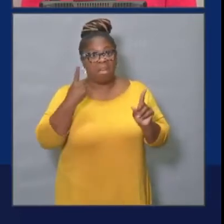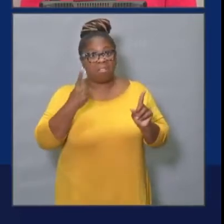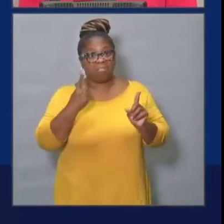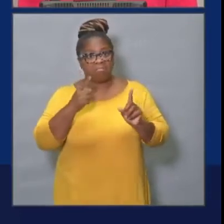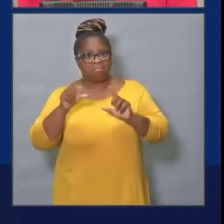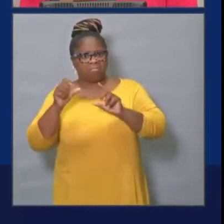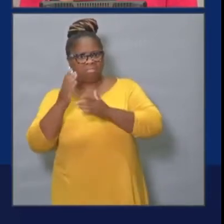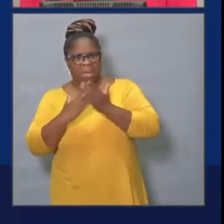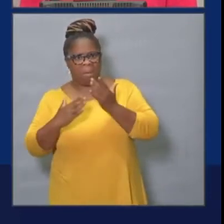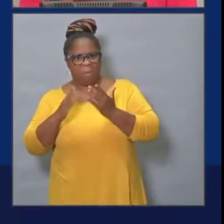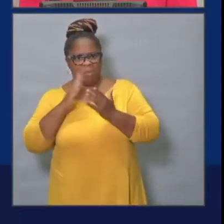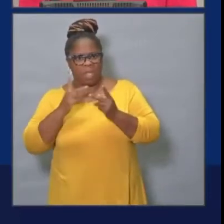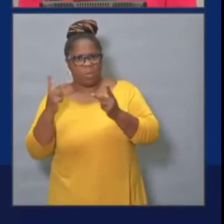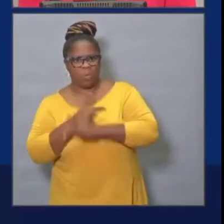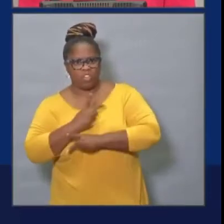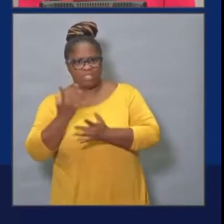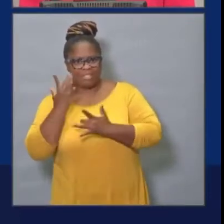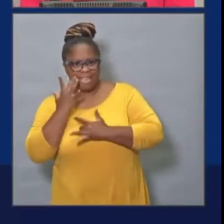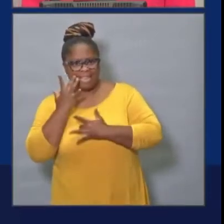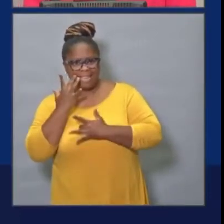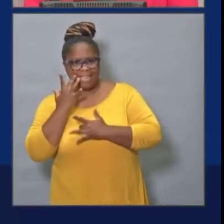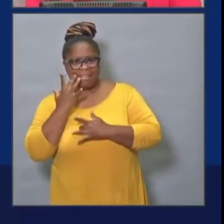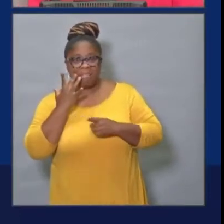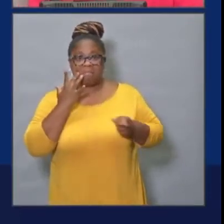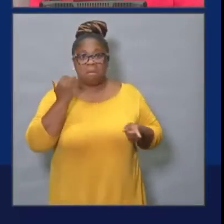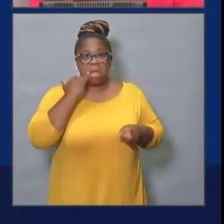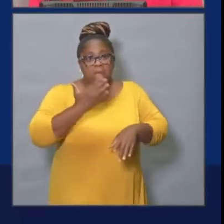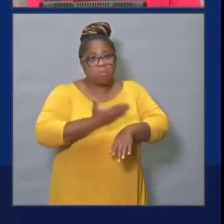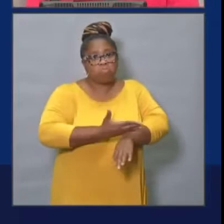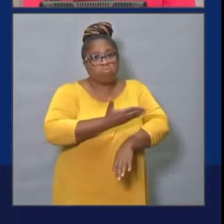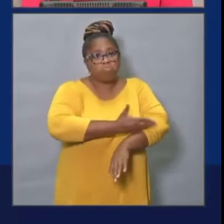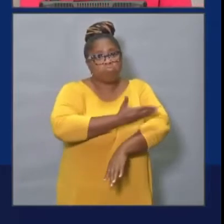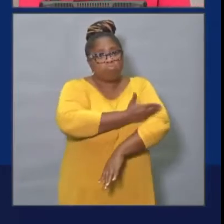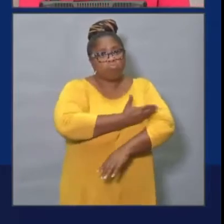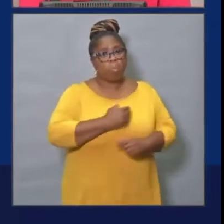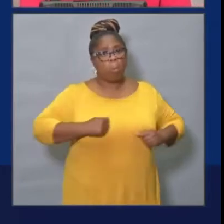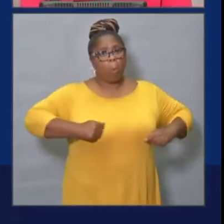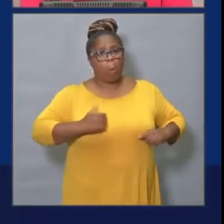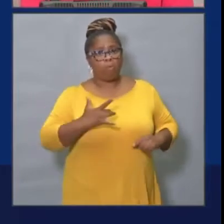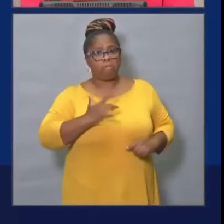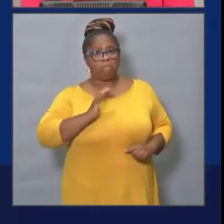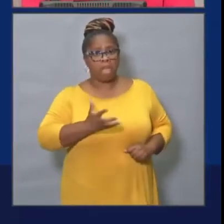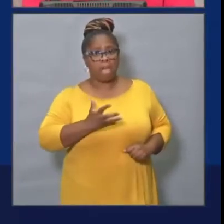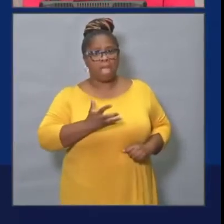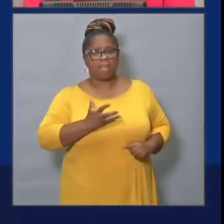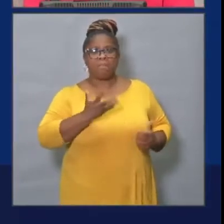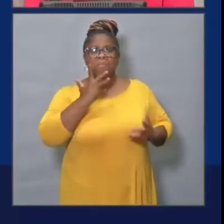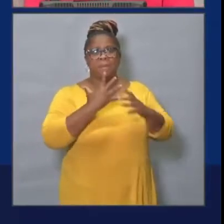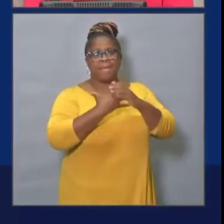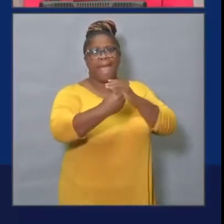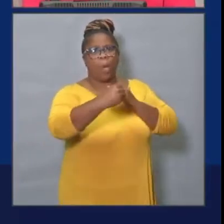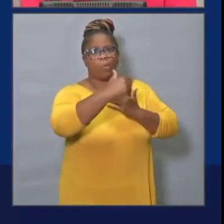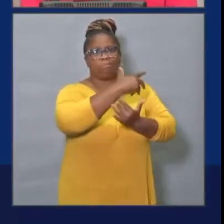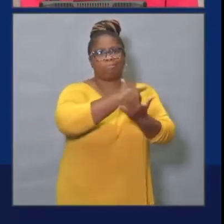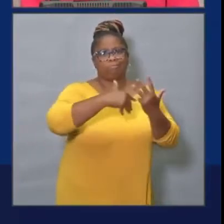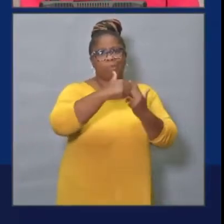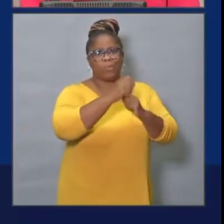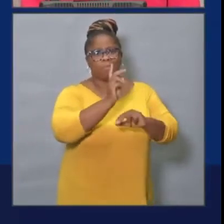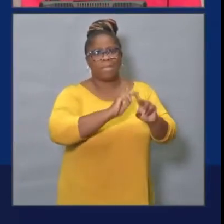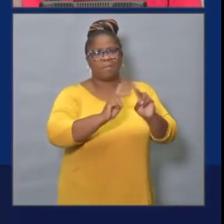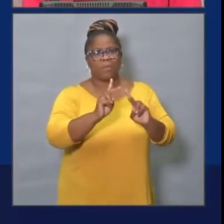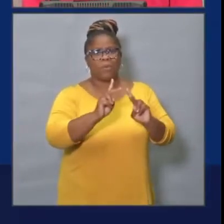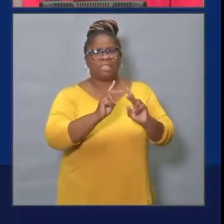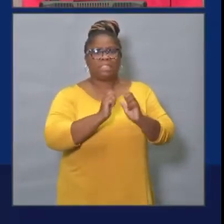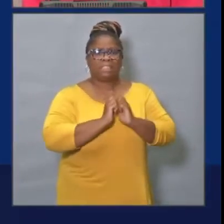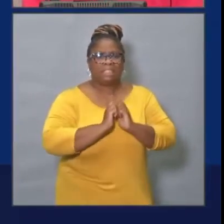infect others. If they're interacting with people who are elderly or who are more vulnerable because of their underlying health conditions, then they